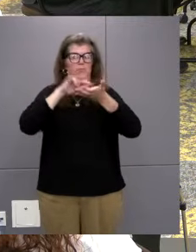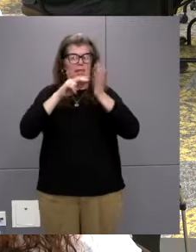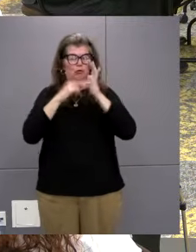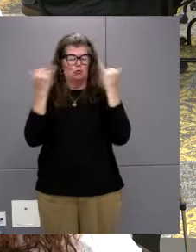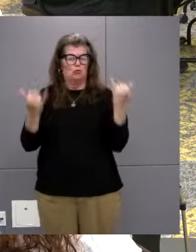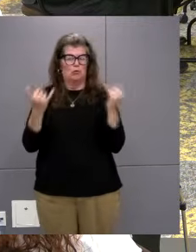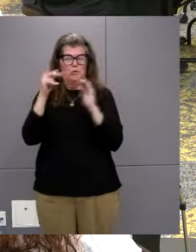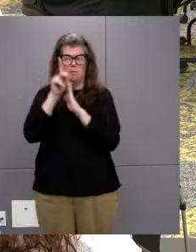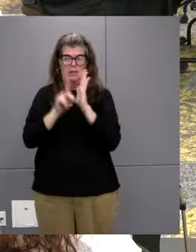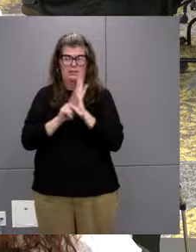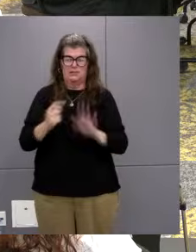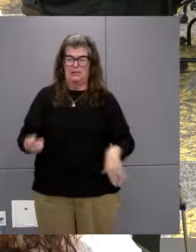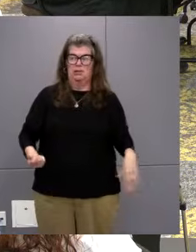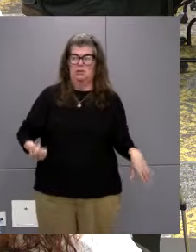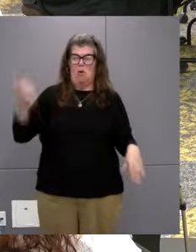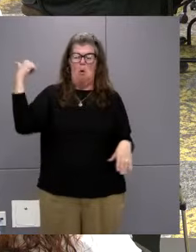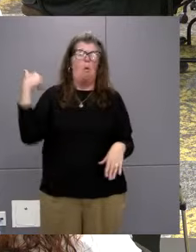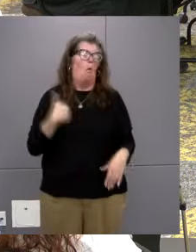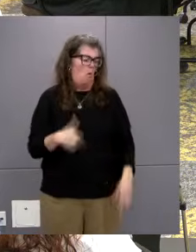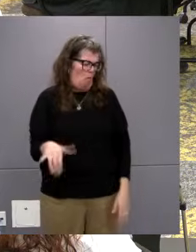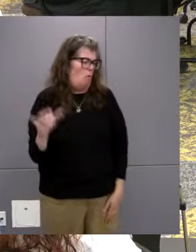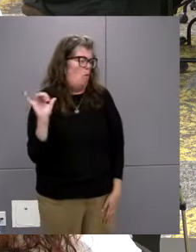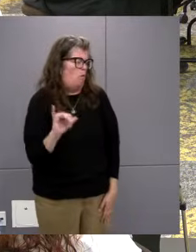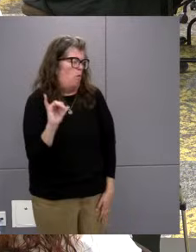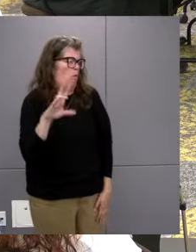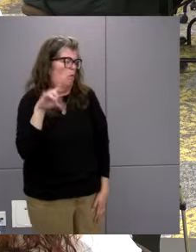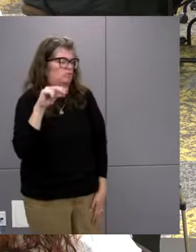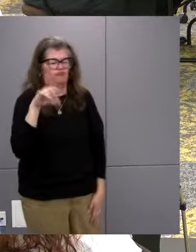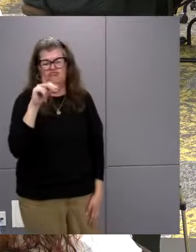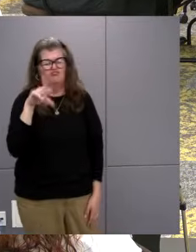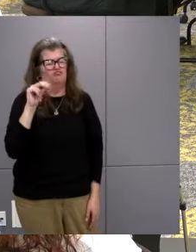I understand what you're saying, and that's why I'm saying, oh, no.